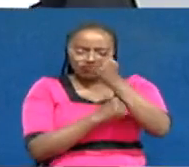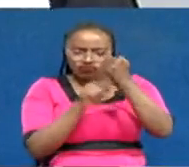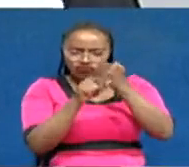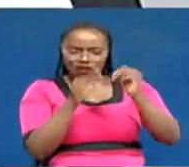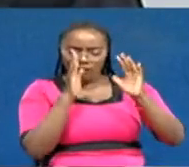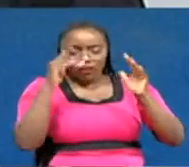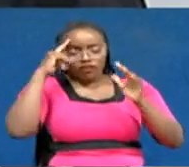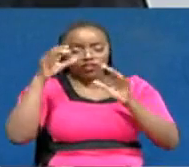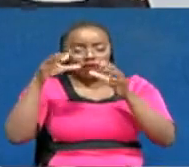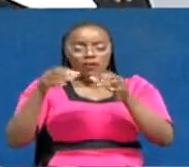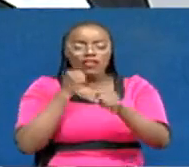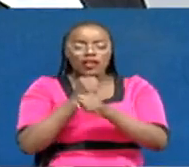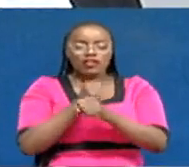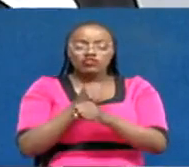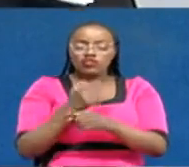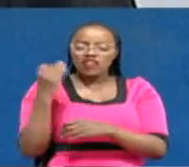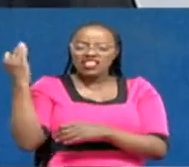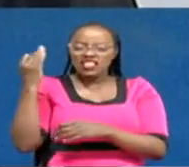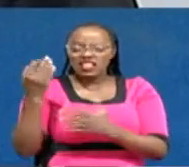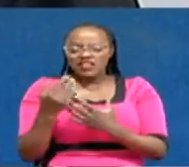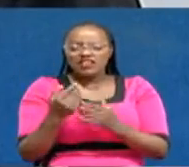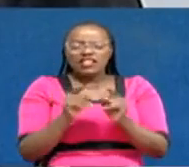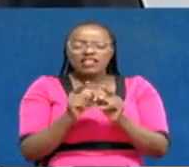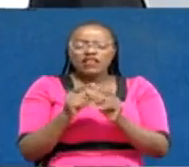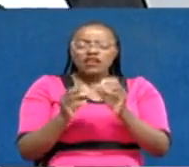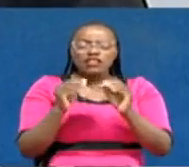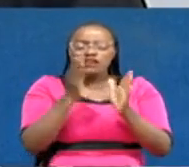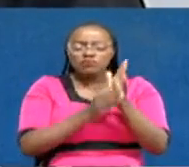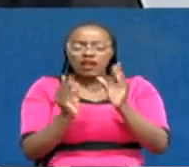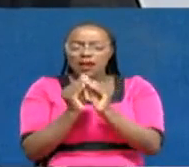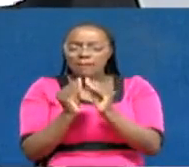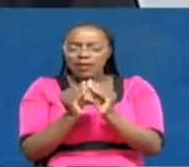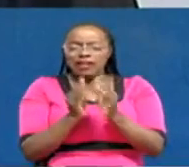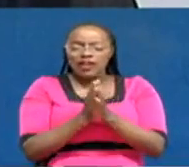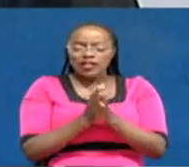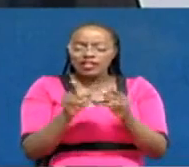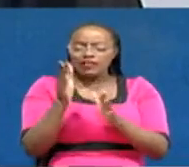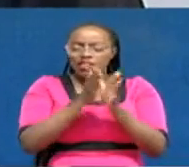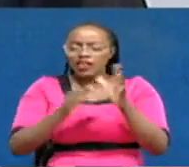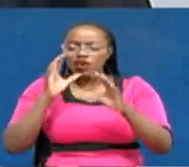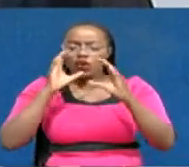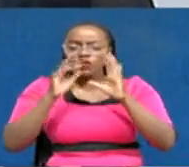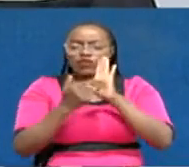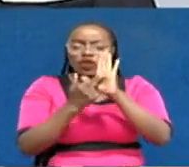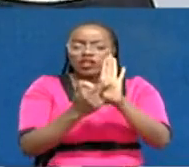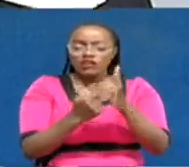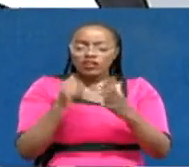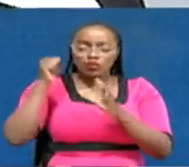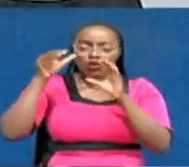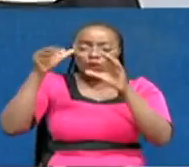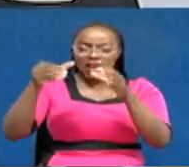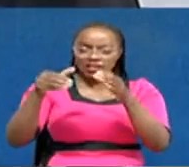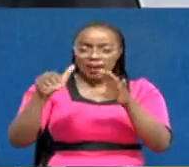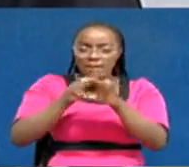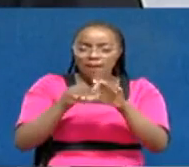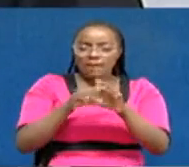the party. They conduct facilitation, set up party meetings, handle logistics and communication, for instance, to party members